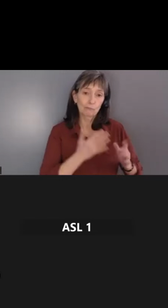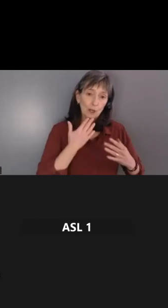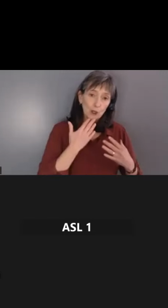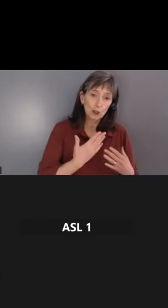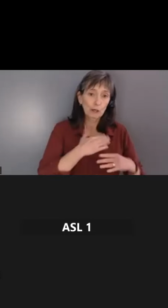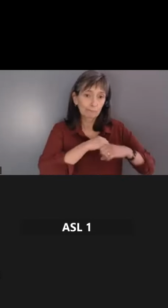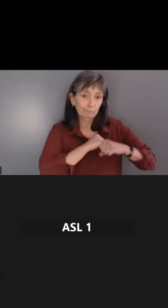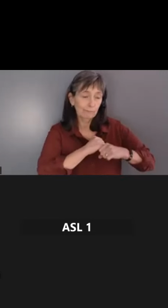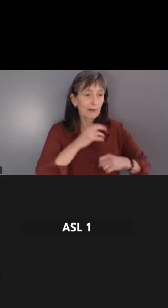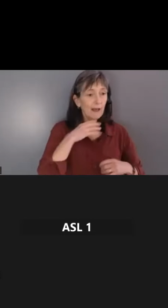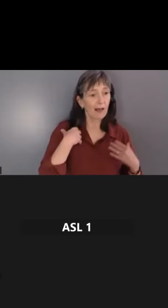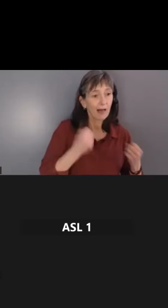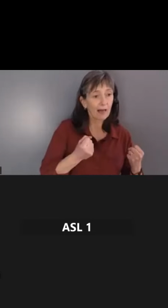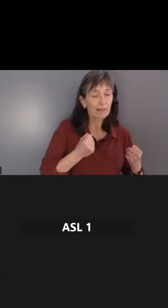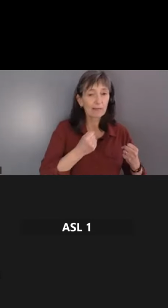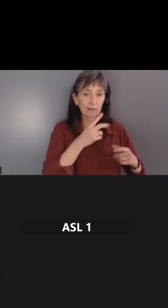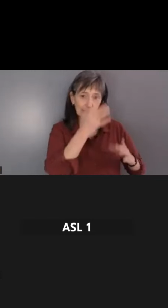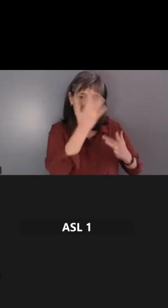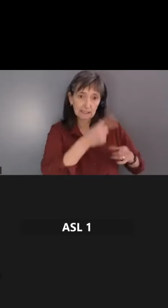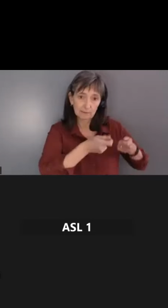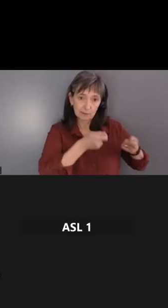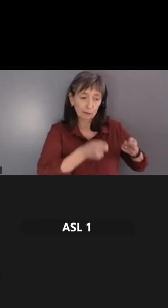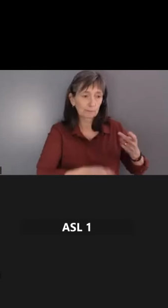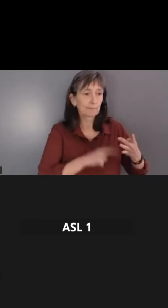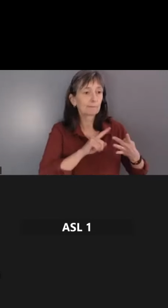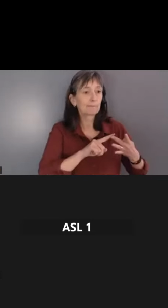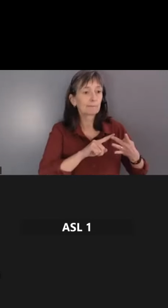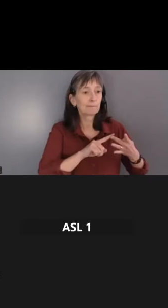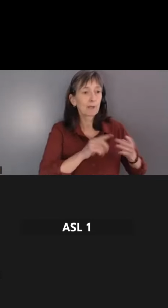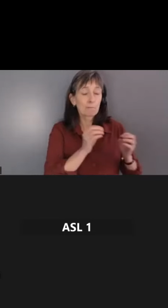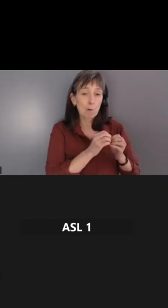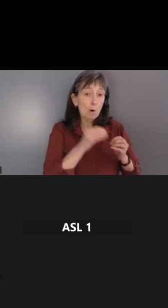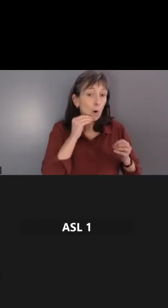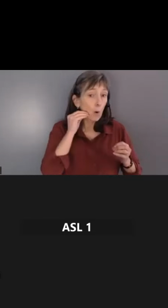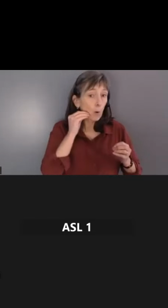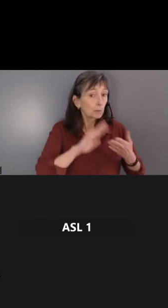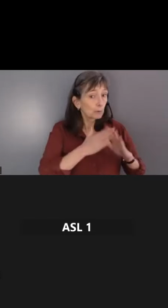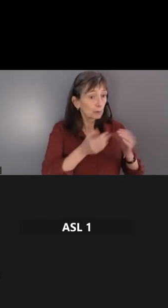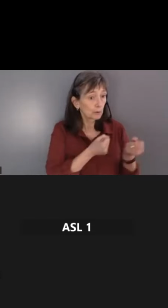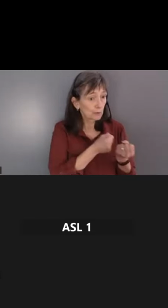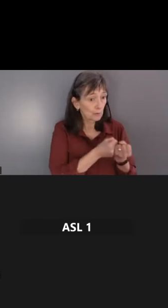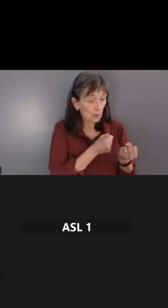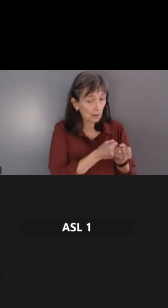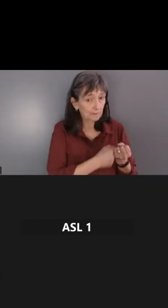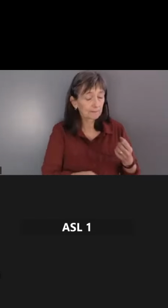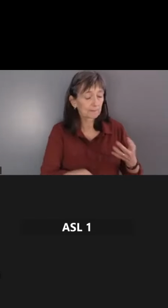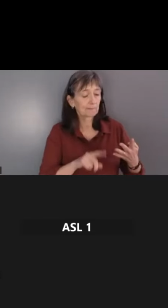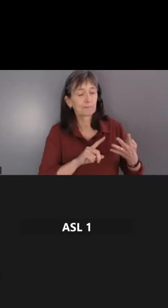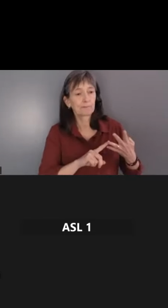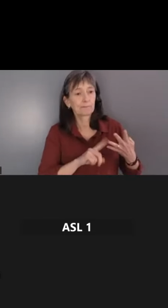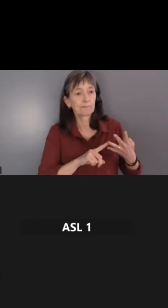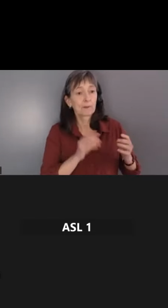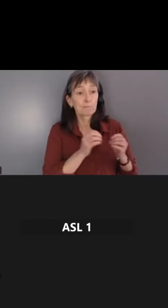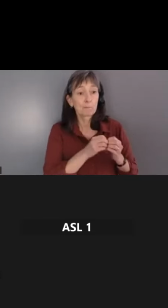disease management, strengthening home and community-based care and supports for unpaid caregivers, developing more accessible